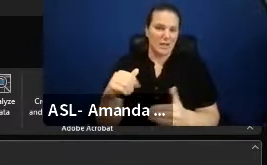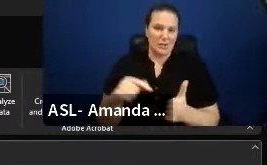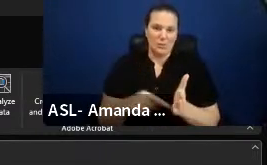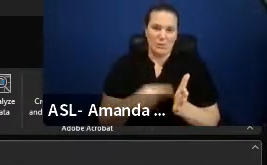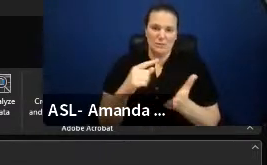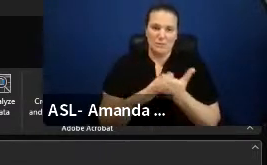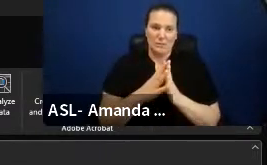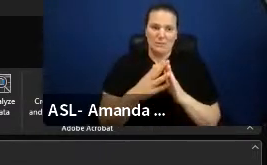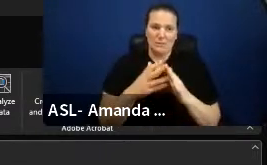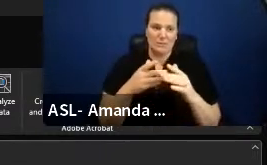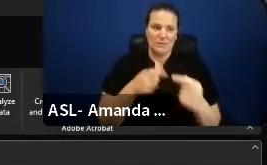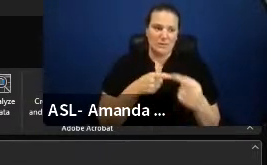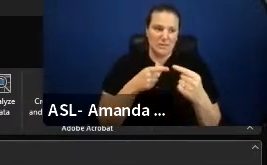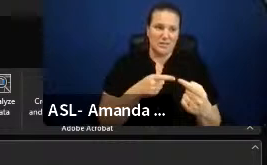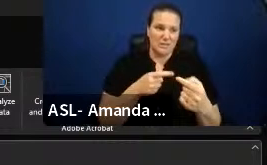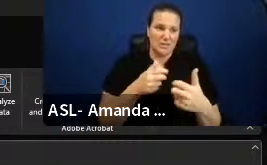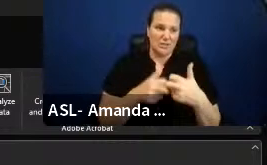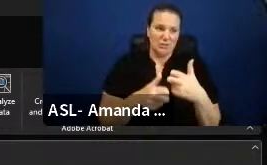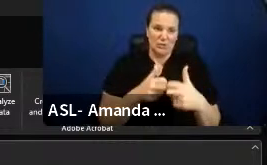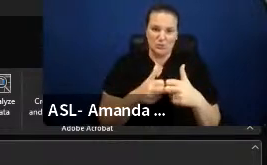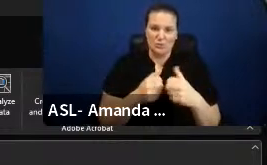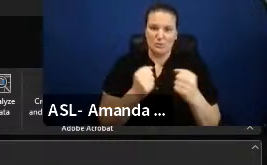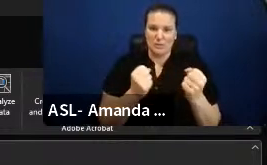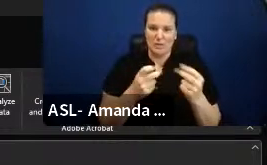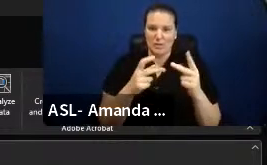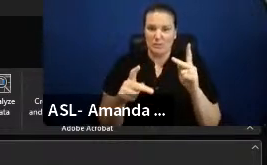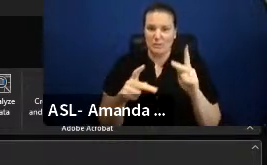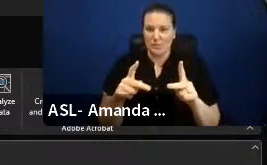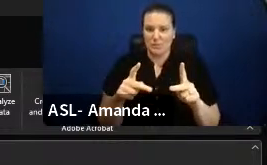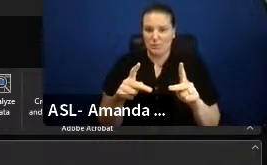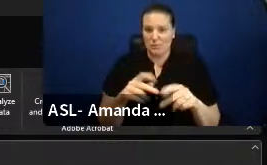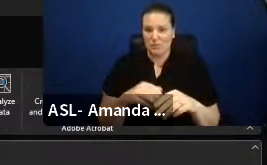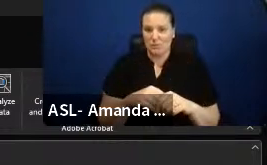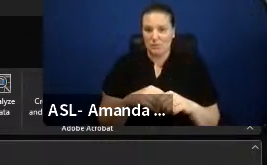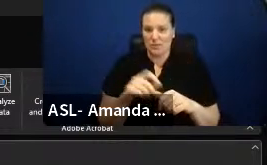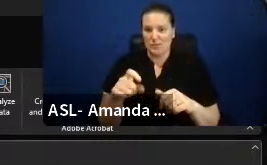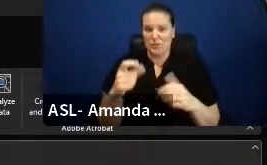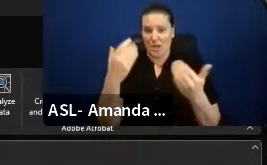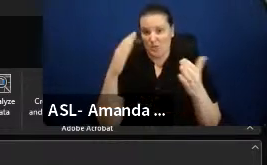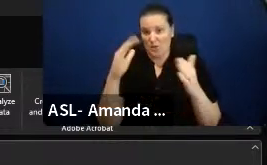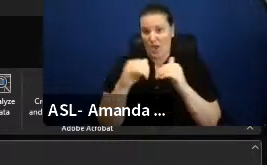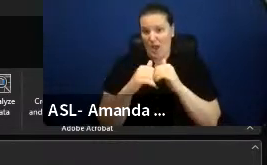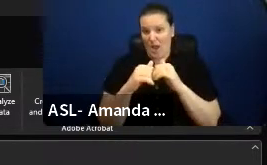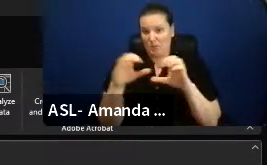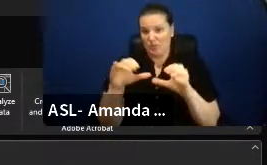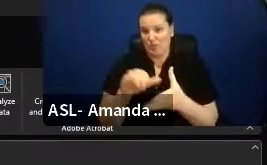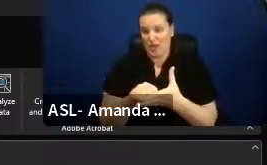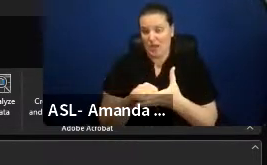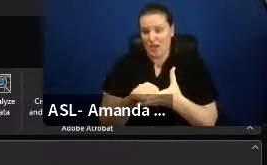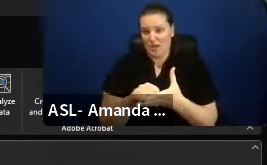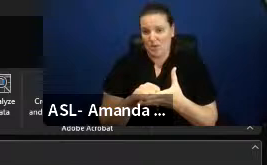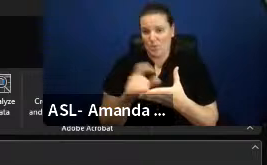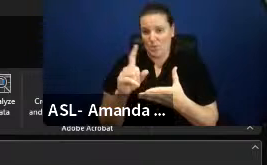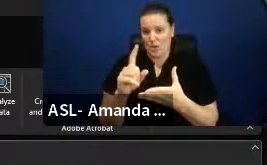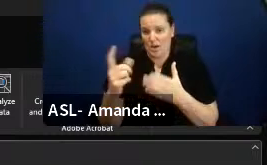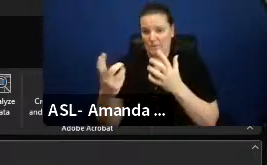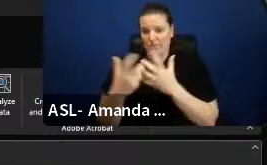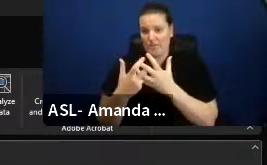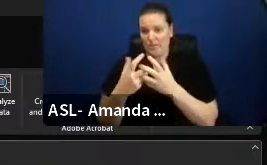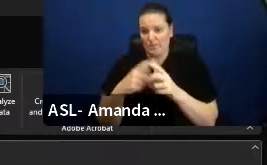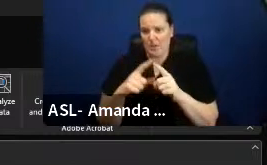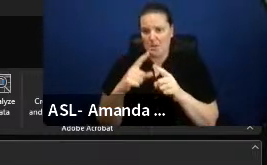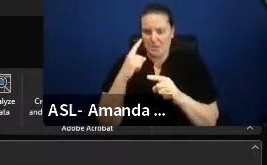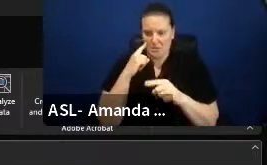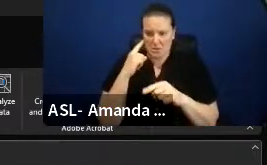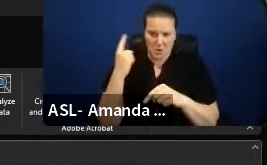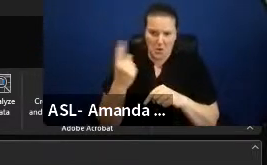an issue, and lots of people are impacted. So I don't know how to do that or where it would fit, but I think we always